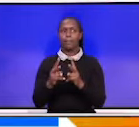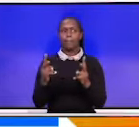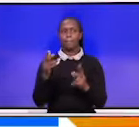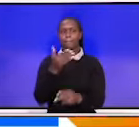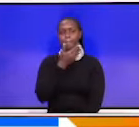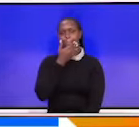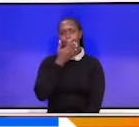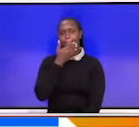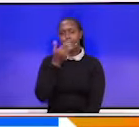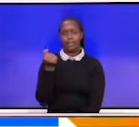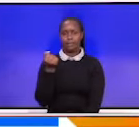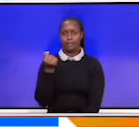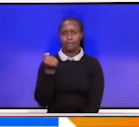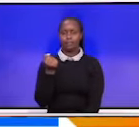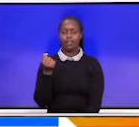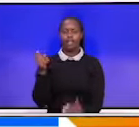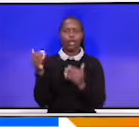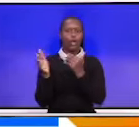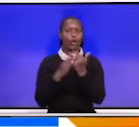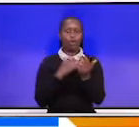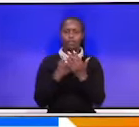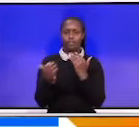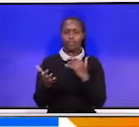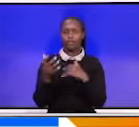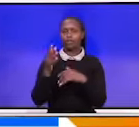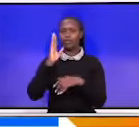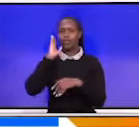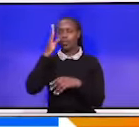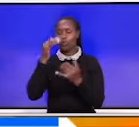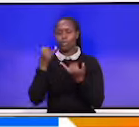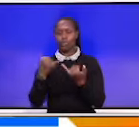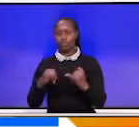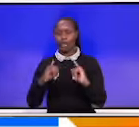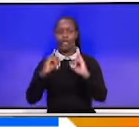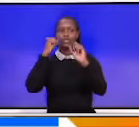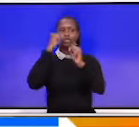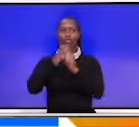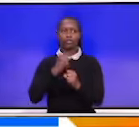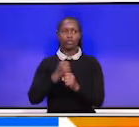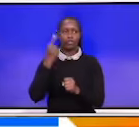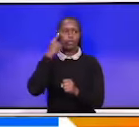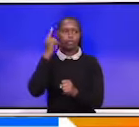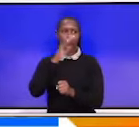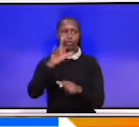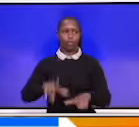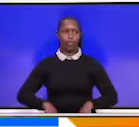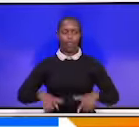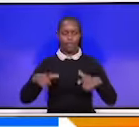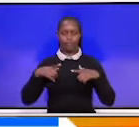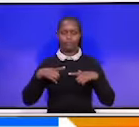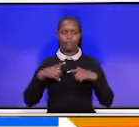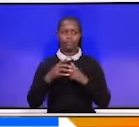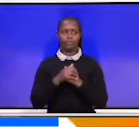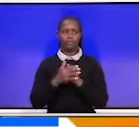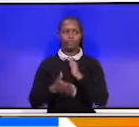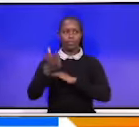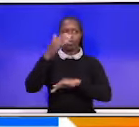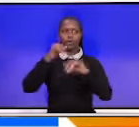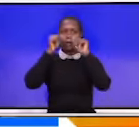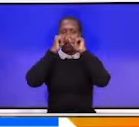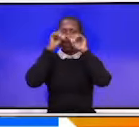the very, very best in whatever you try to do for your life and livelihood. God bless